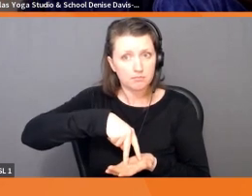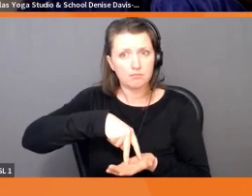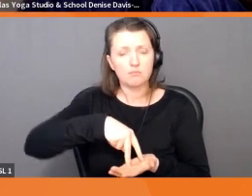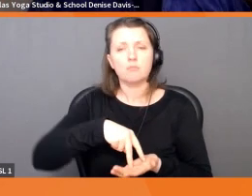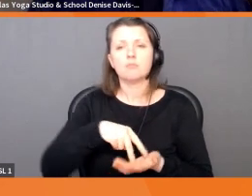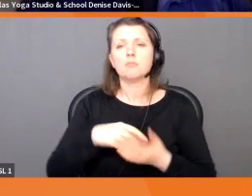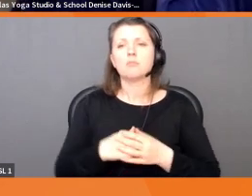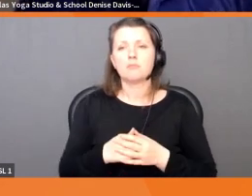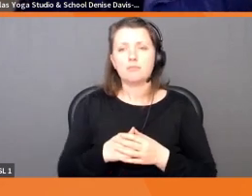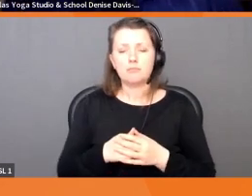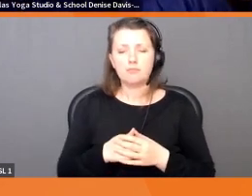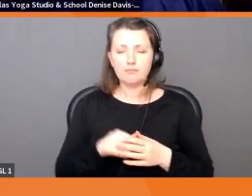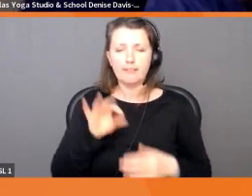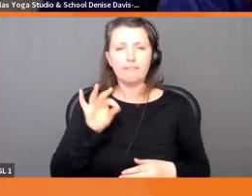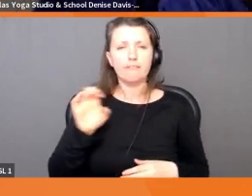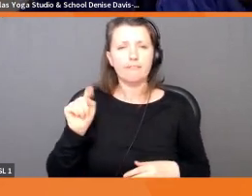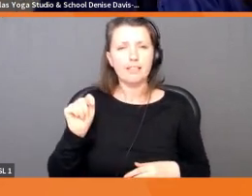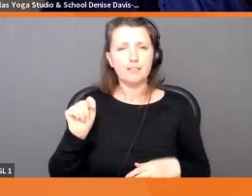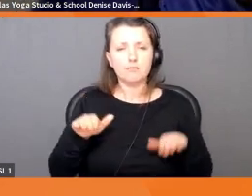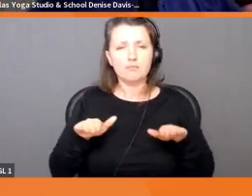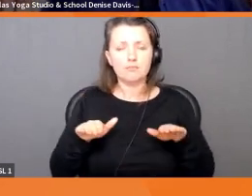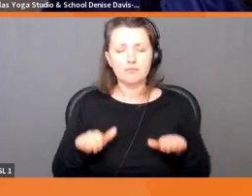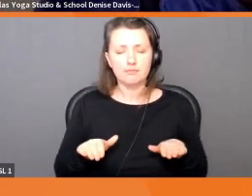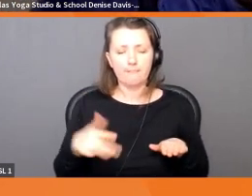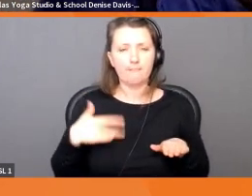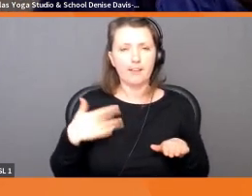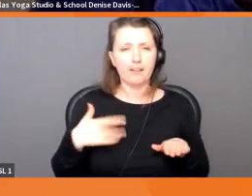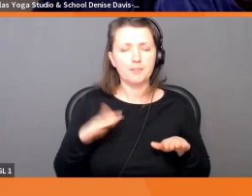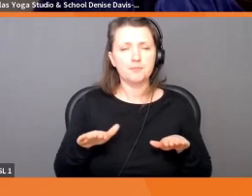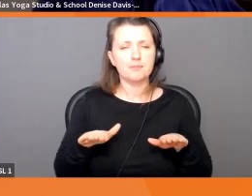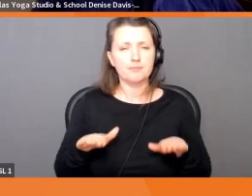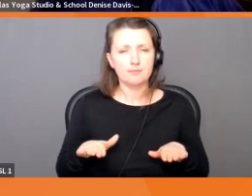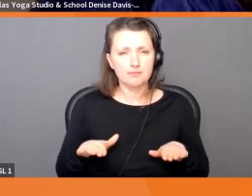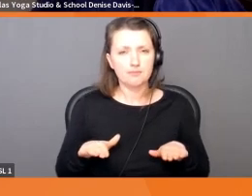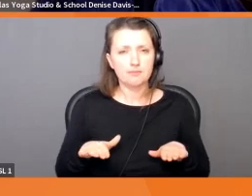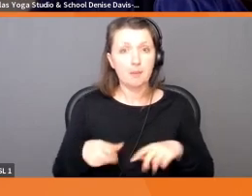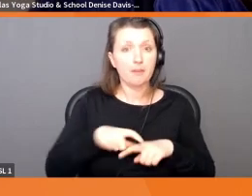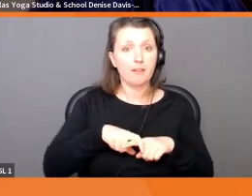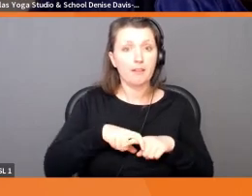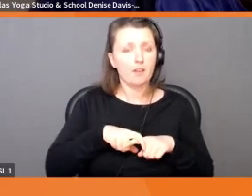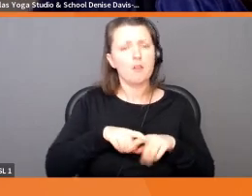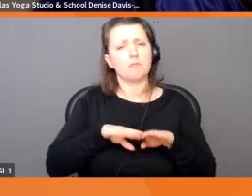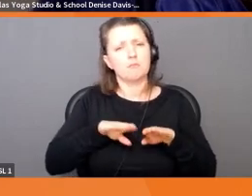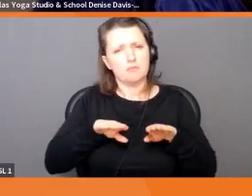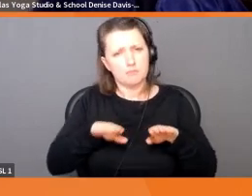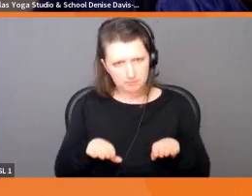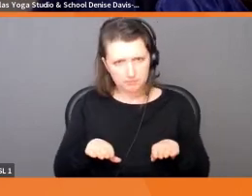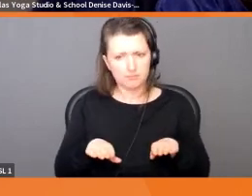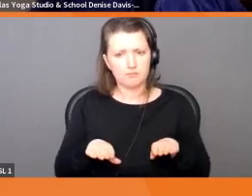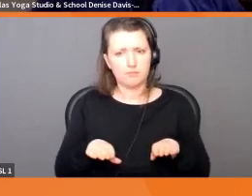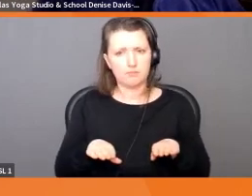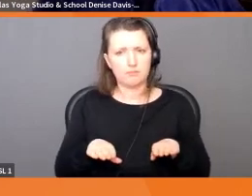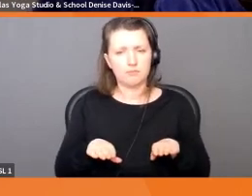in your feet. Wherever you are, find your feet on the ground. Right? If one's tucked underneath you, put both feet on the ground. And moving down in the soles